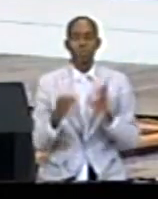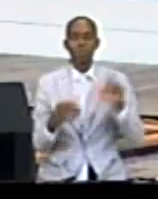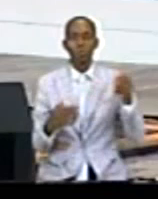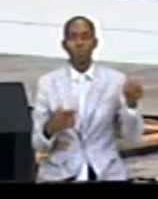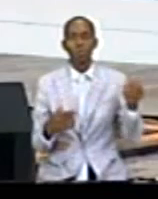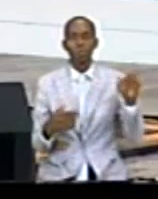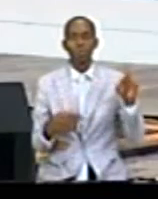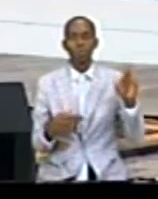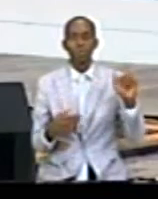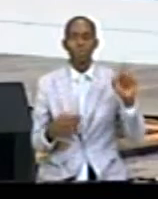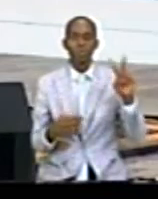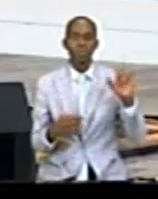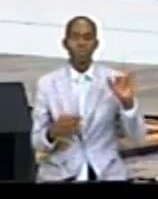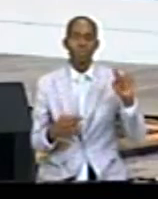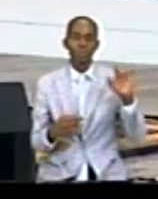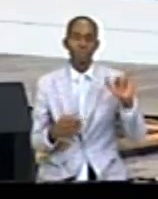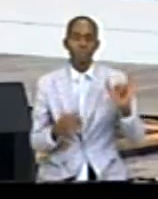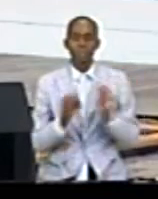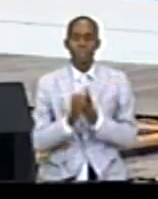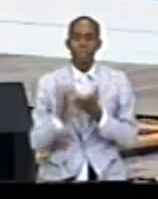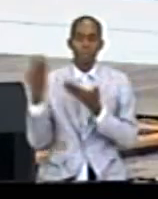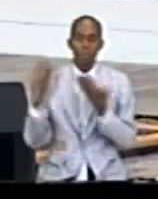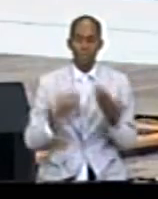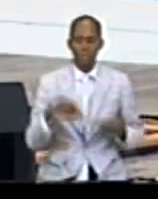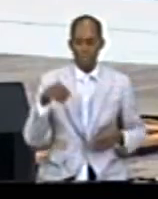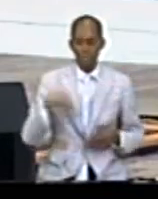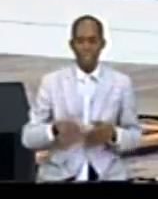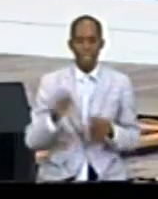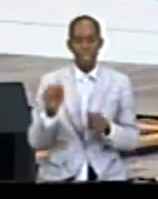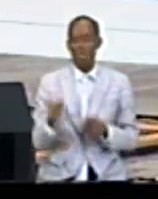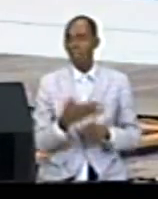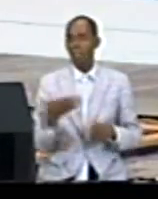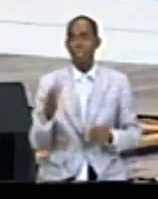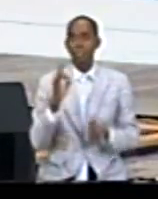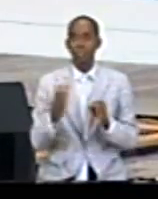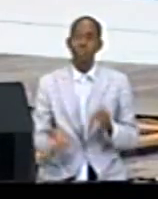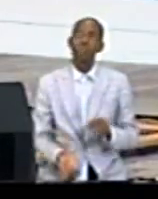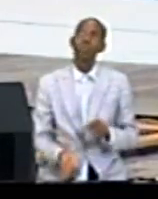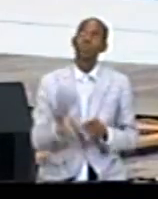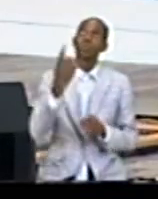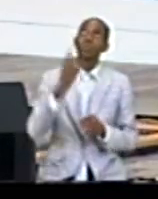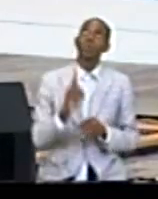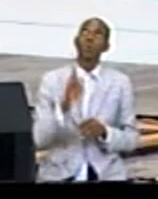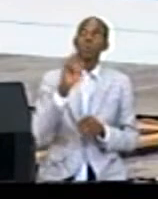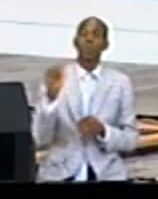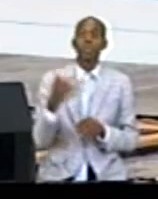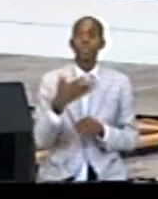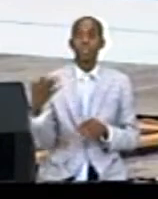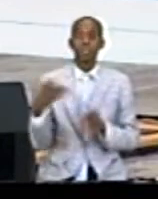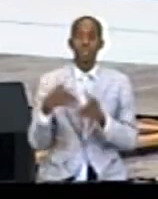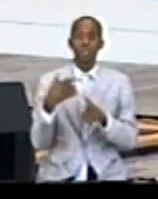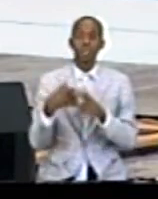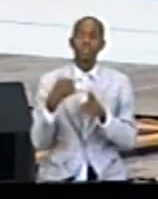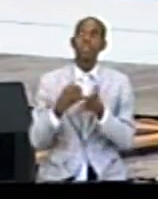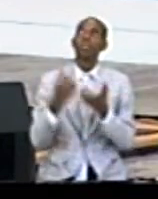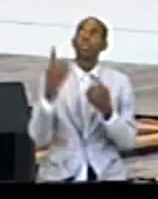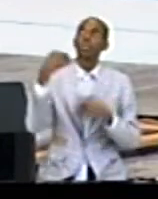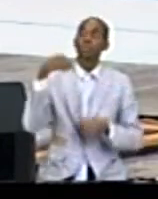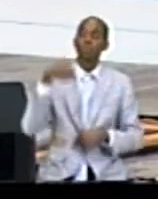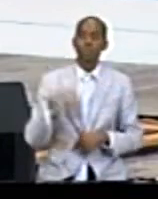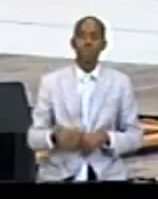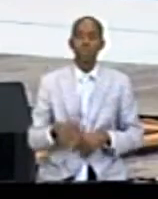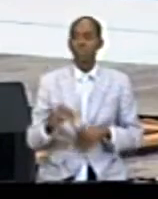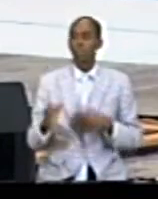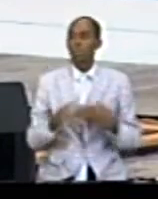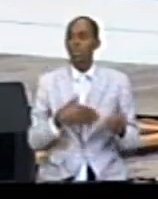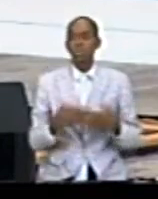object down. Throw up any object, and then it comes down. And it doesn't matter anywhere